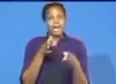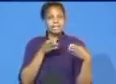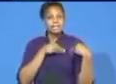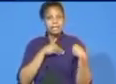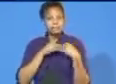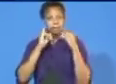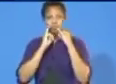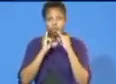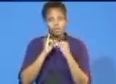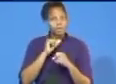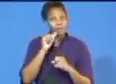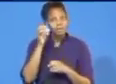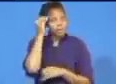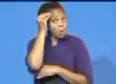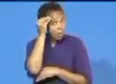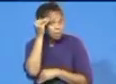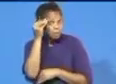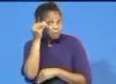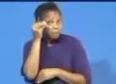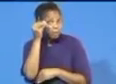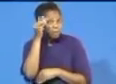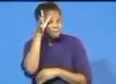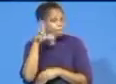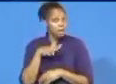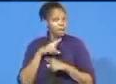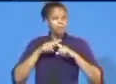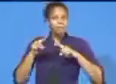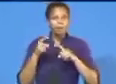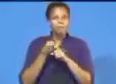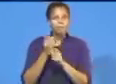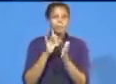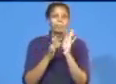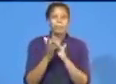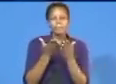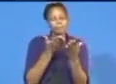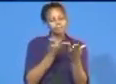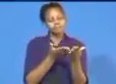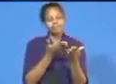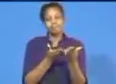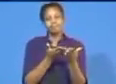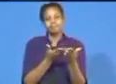of men, but from the word of the living God.